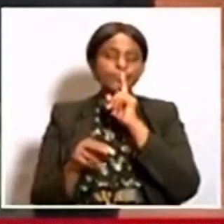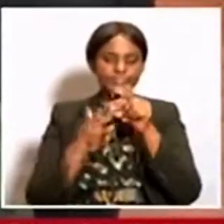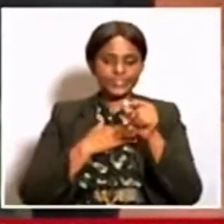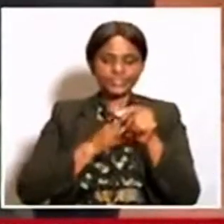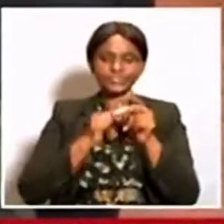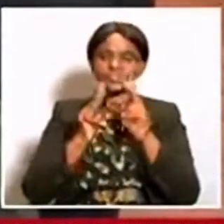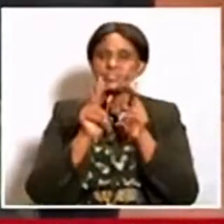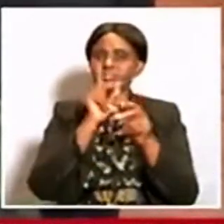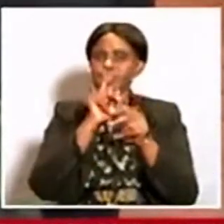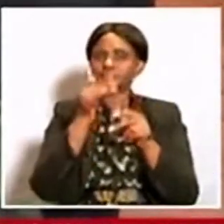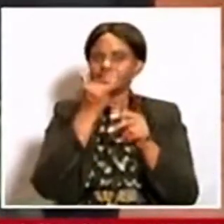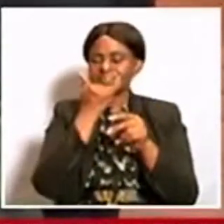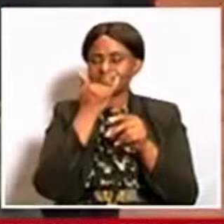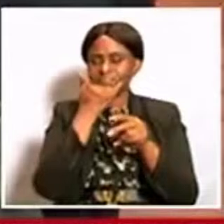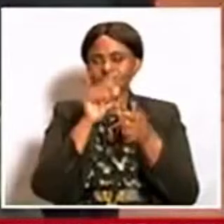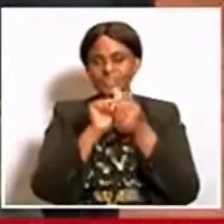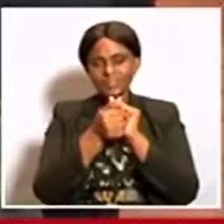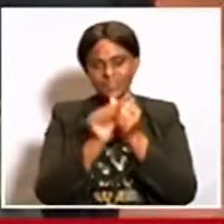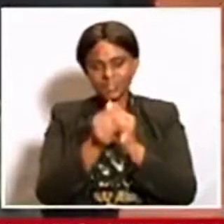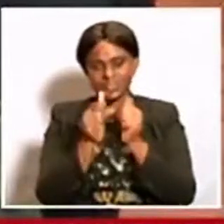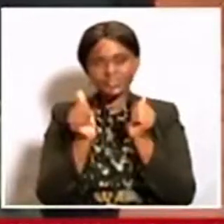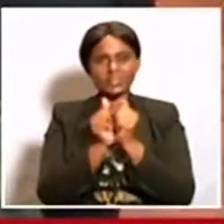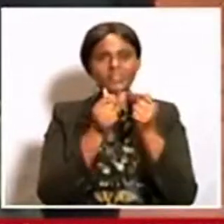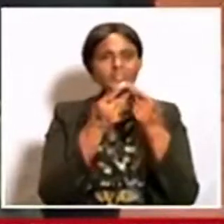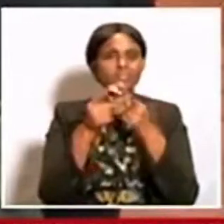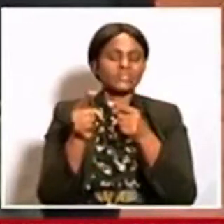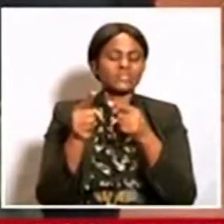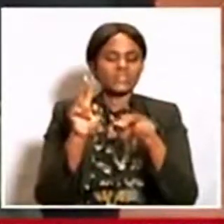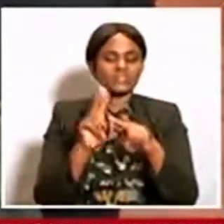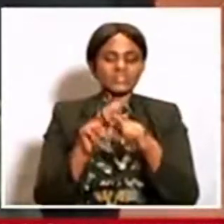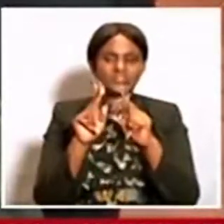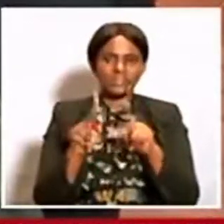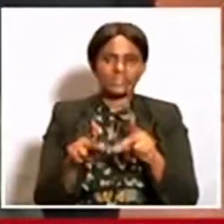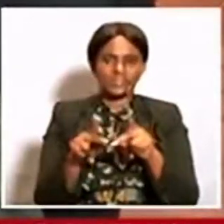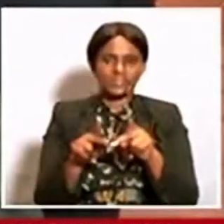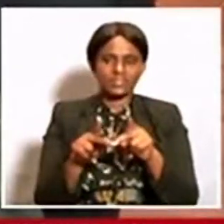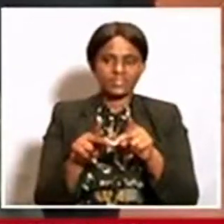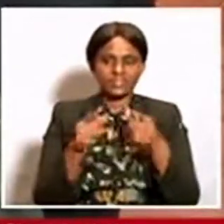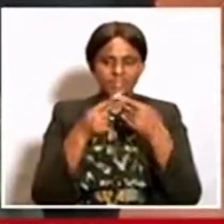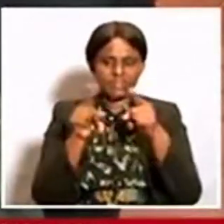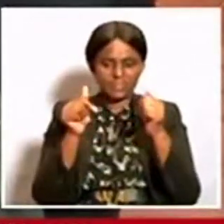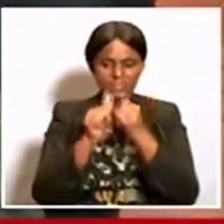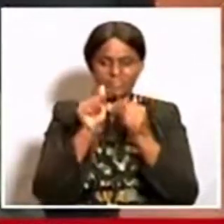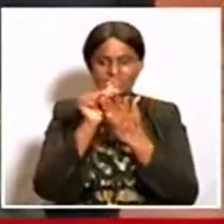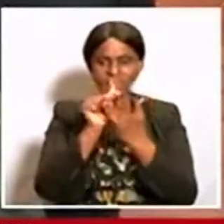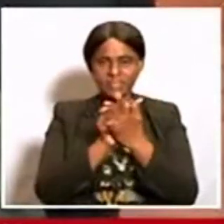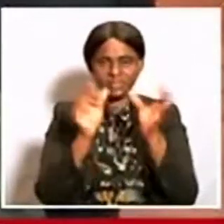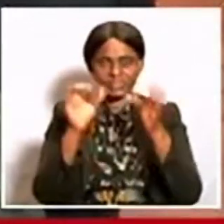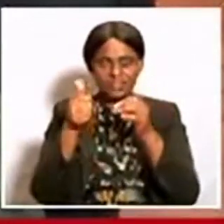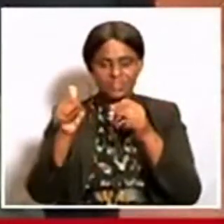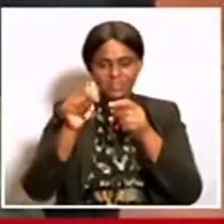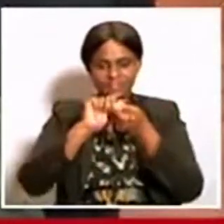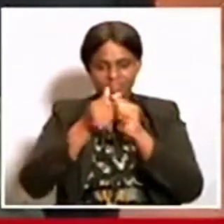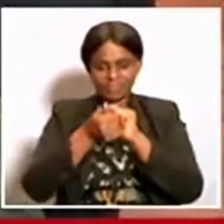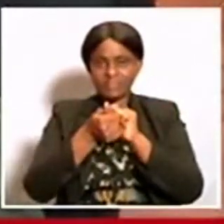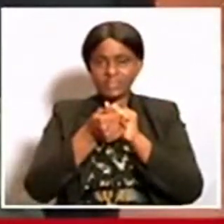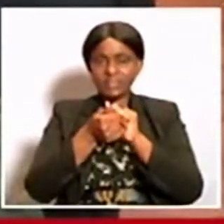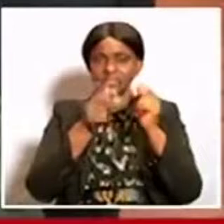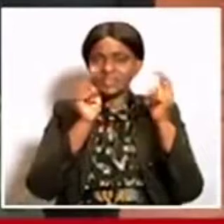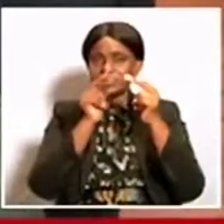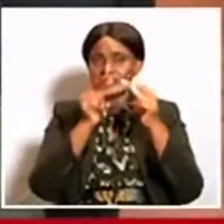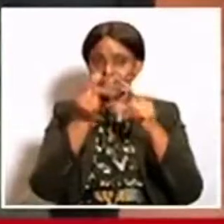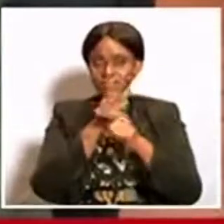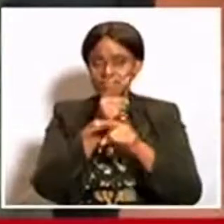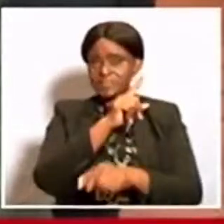sure. Irregular amendments and variation. Chair, contrary to the Act, the Council amended the contract